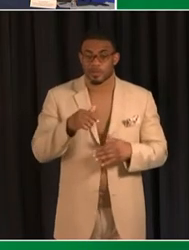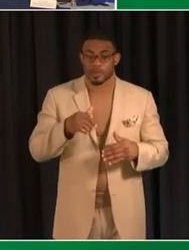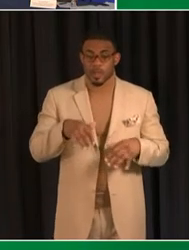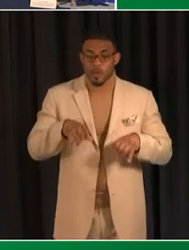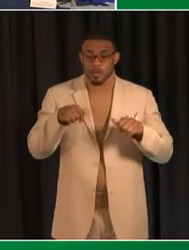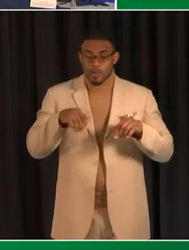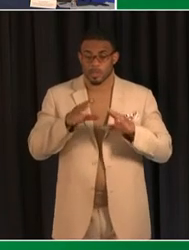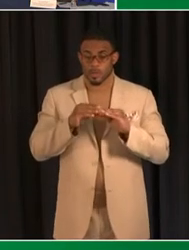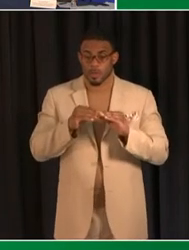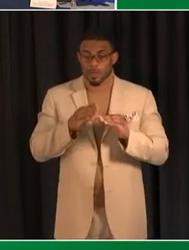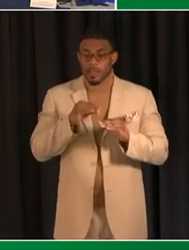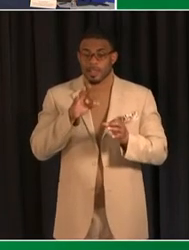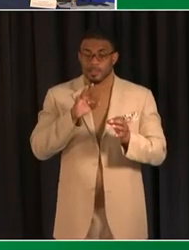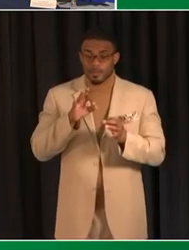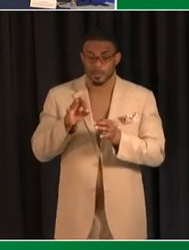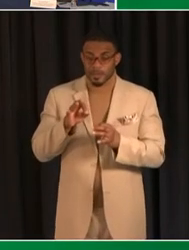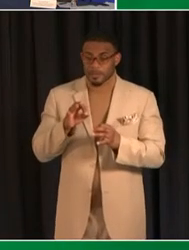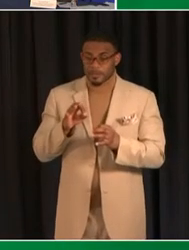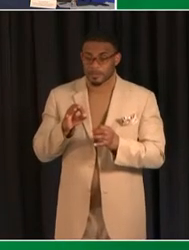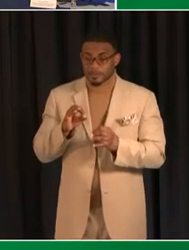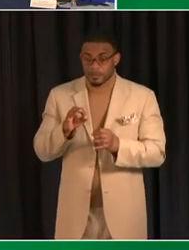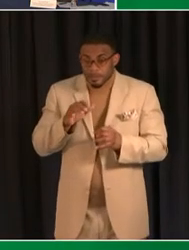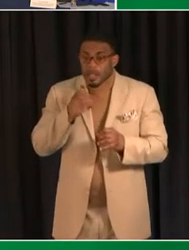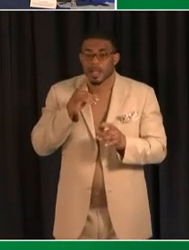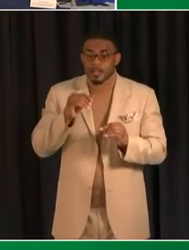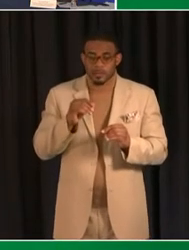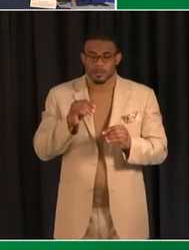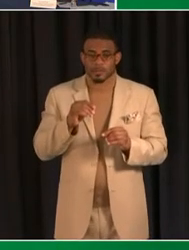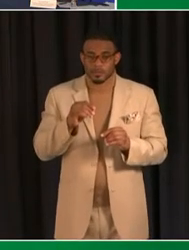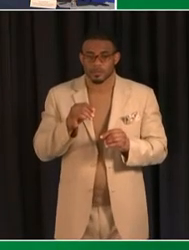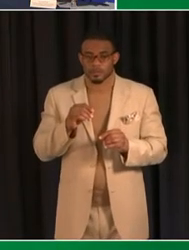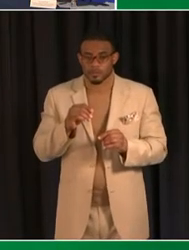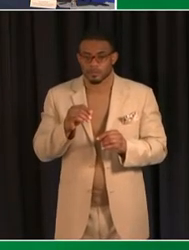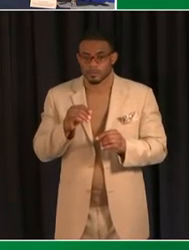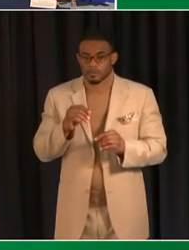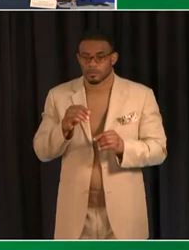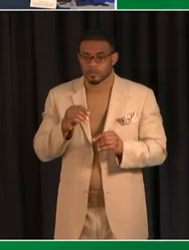appreciate you all having this call and the feedback, but I do,